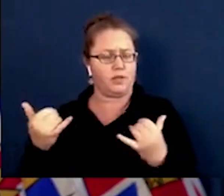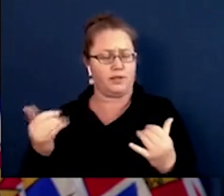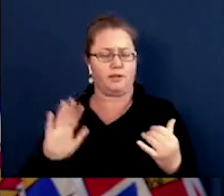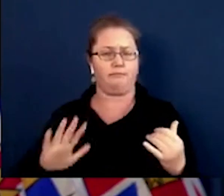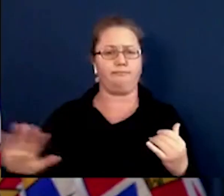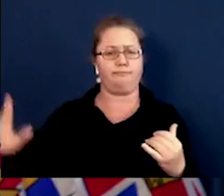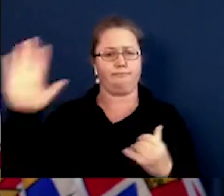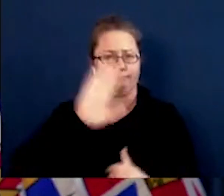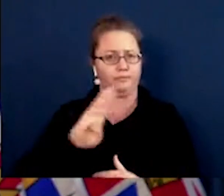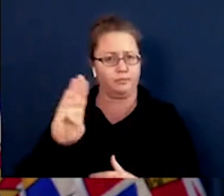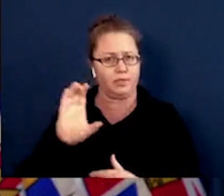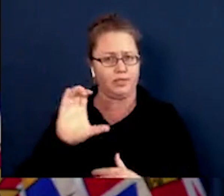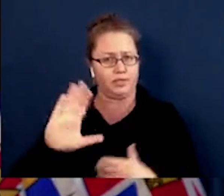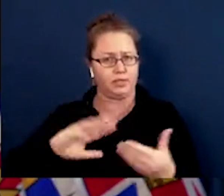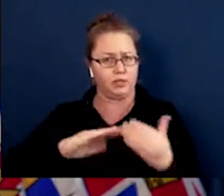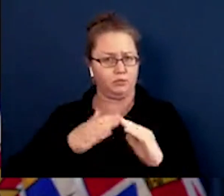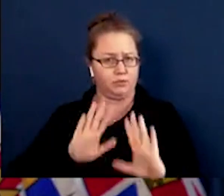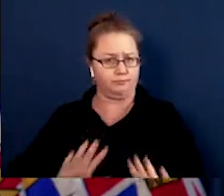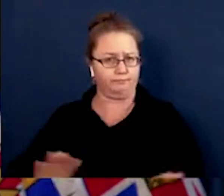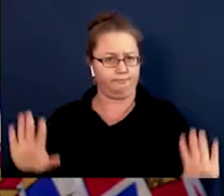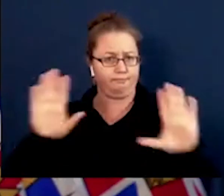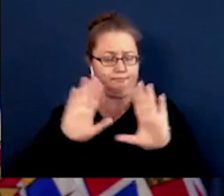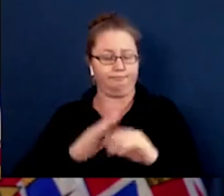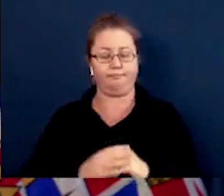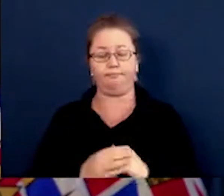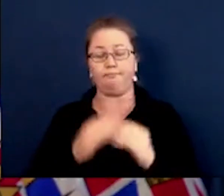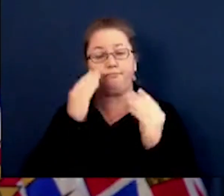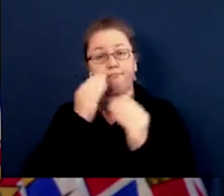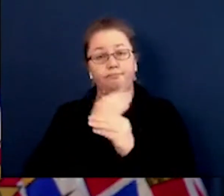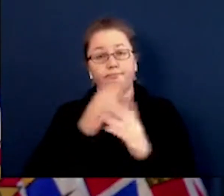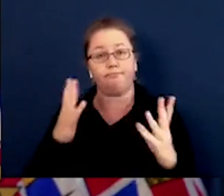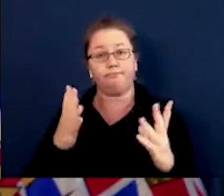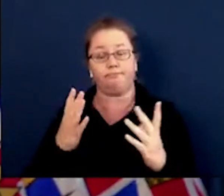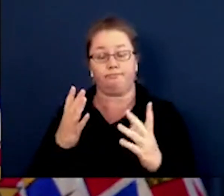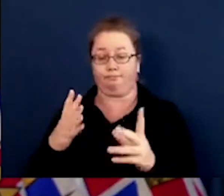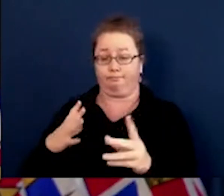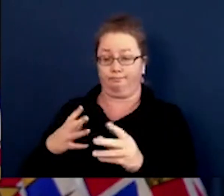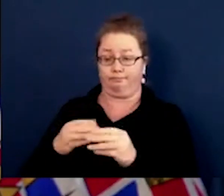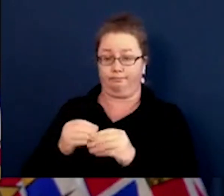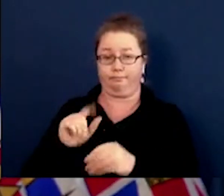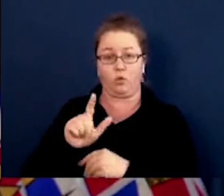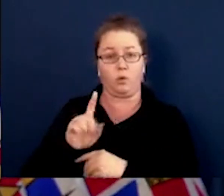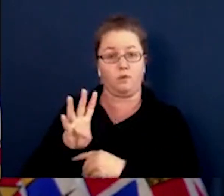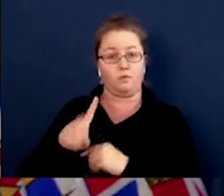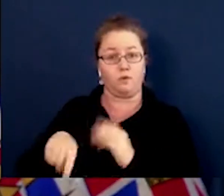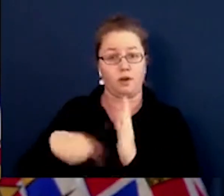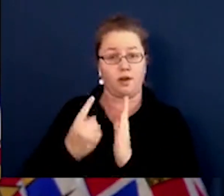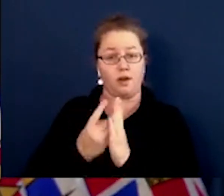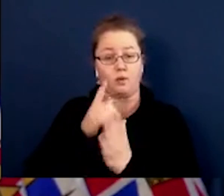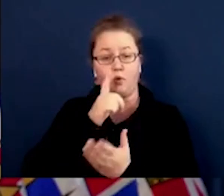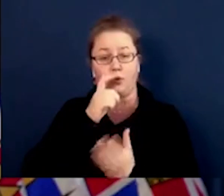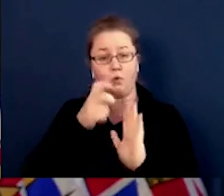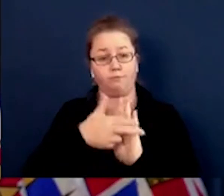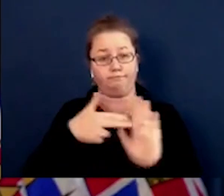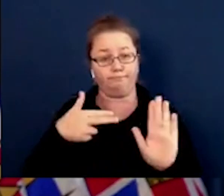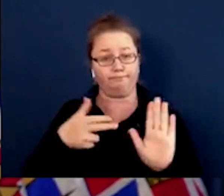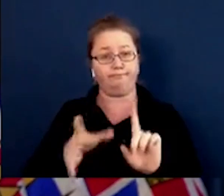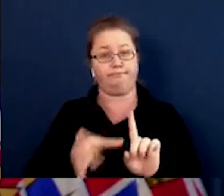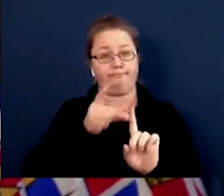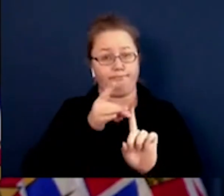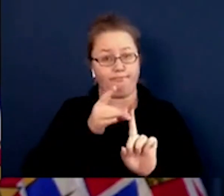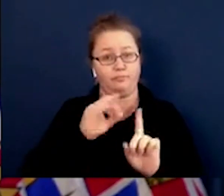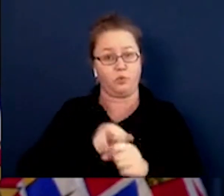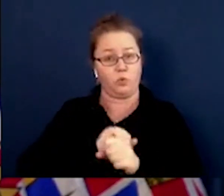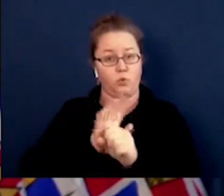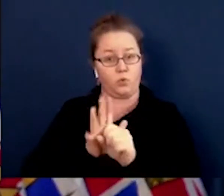our communities right now. To start, we've had an additional 274 people diagnosed with